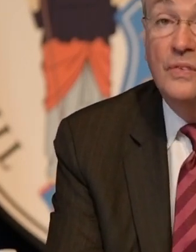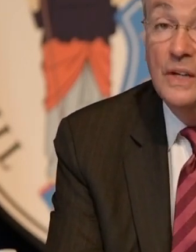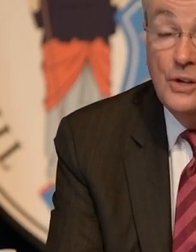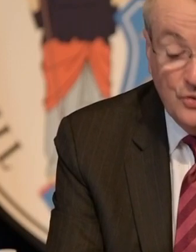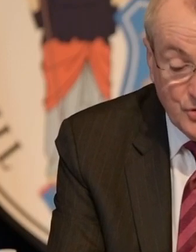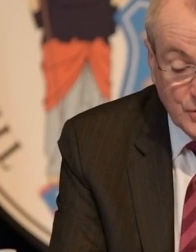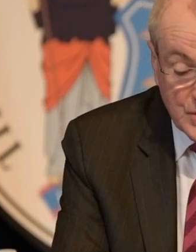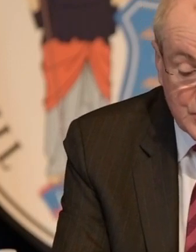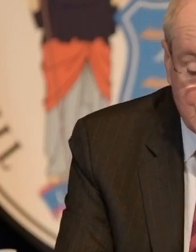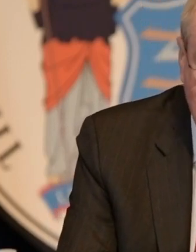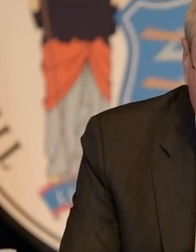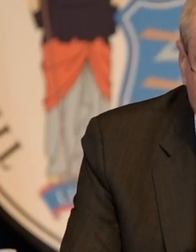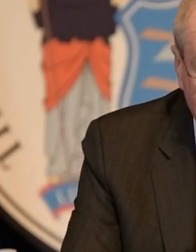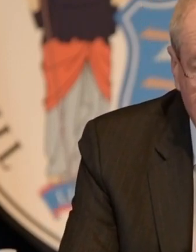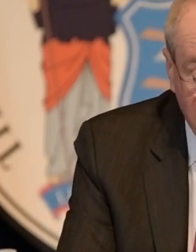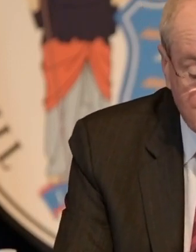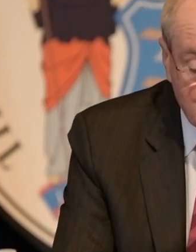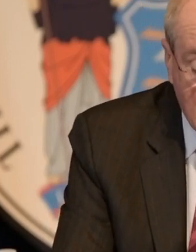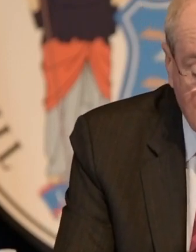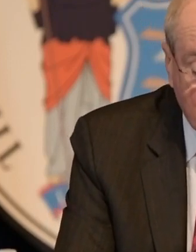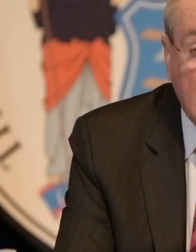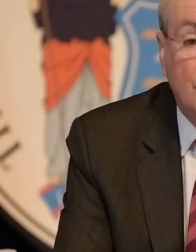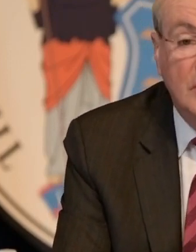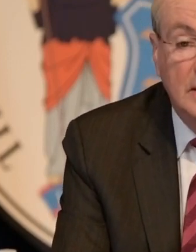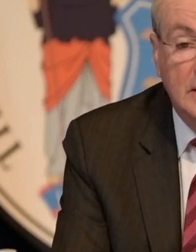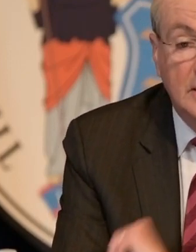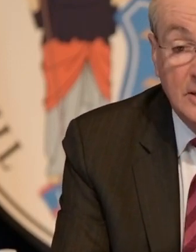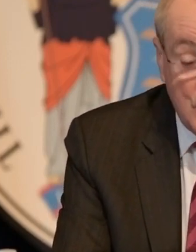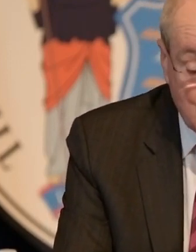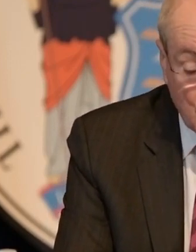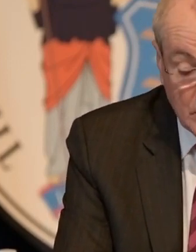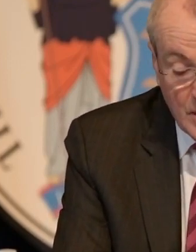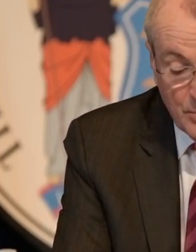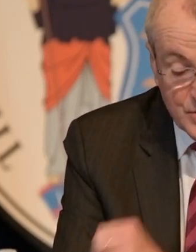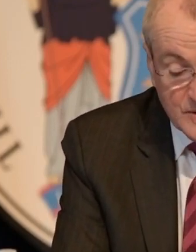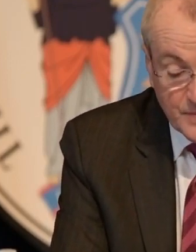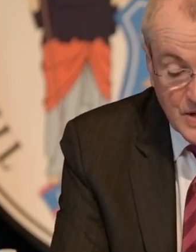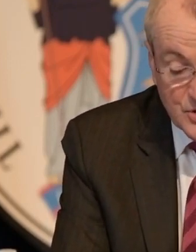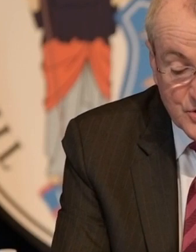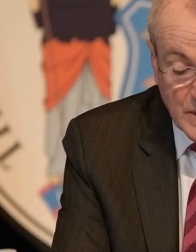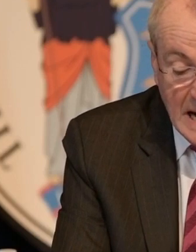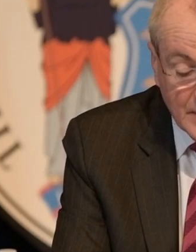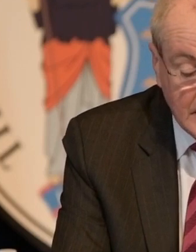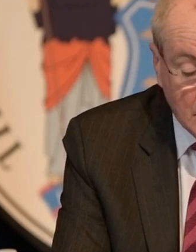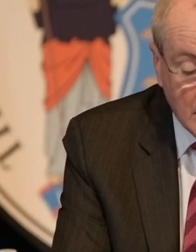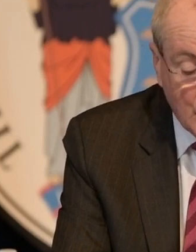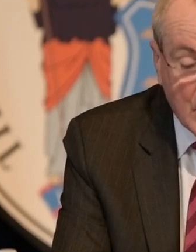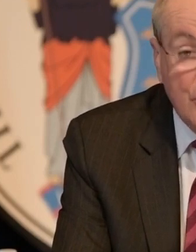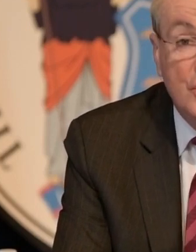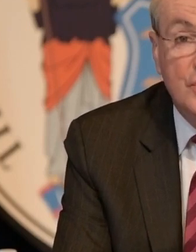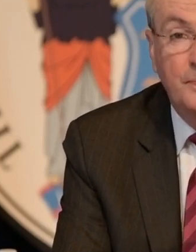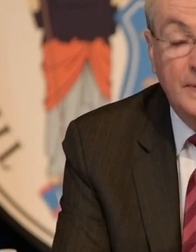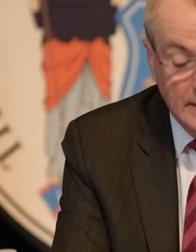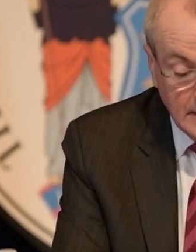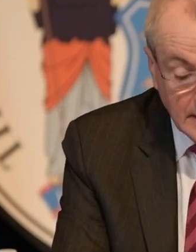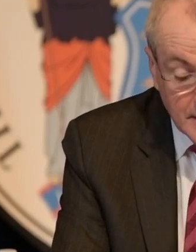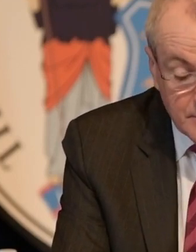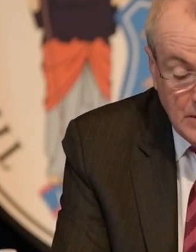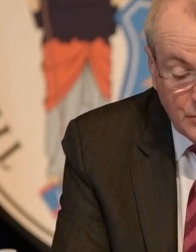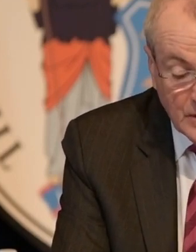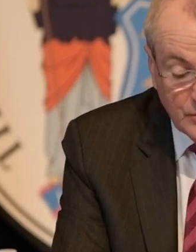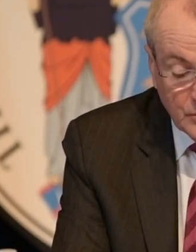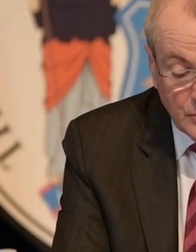aggressive social distancing efforts are having their desired effects. These are real numbers. This is reality in our healthcare system. And